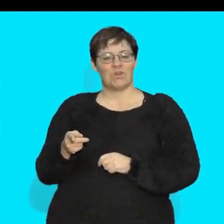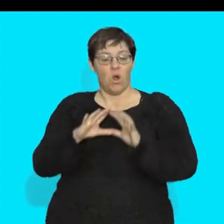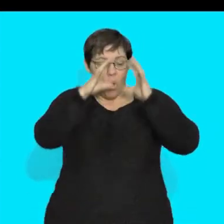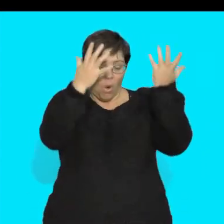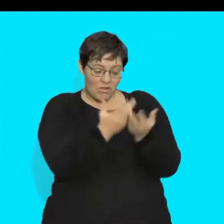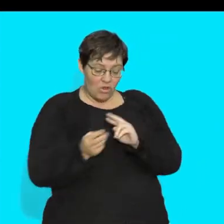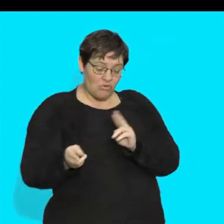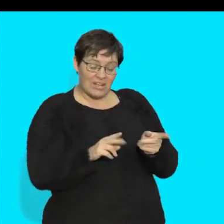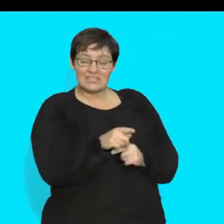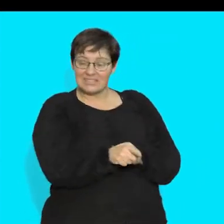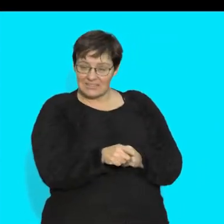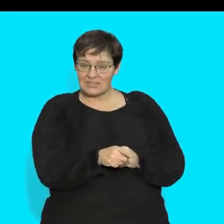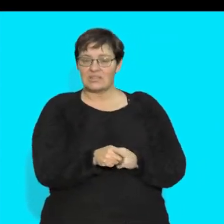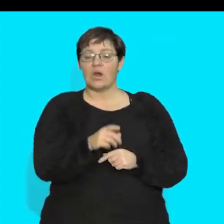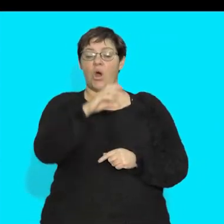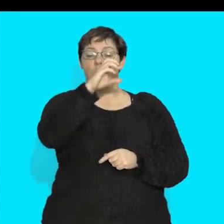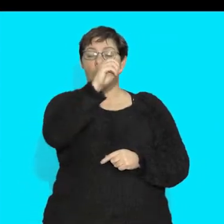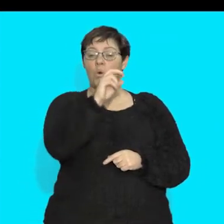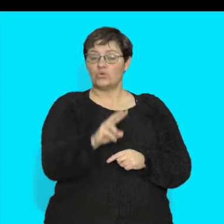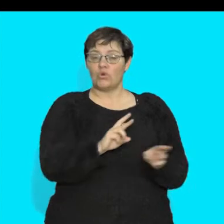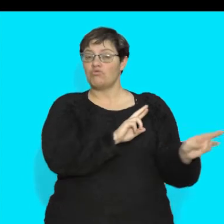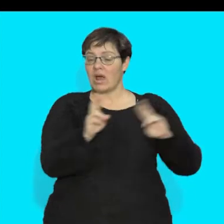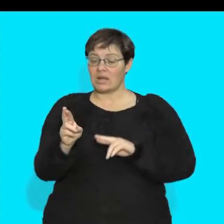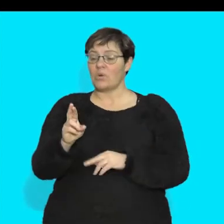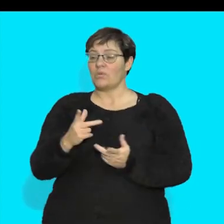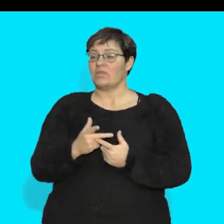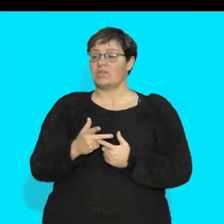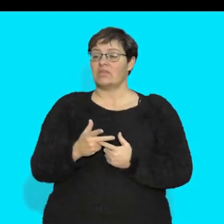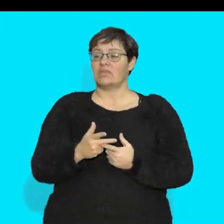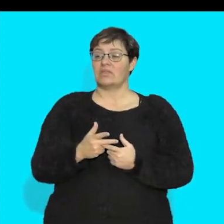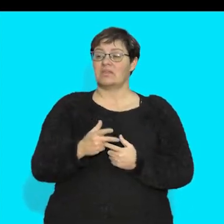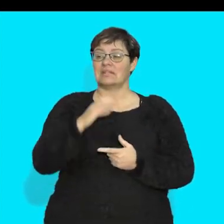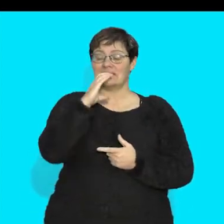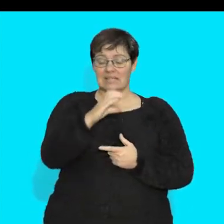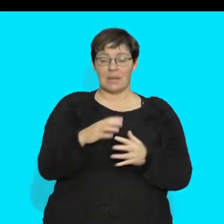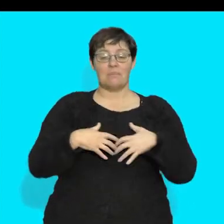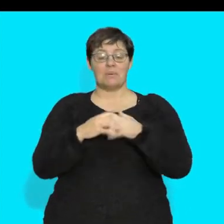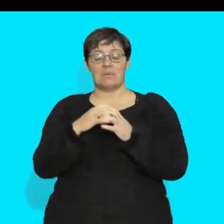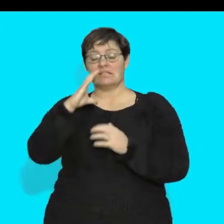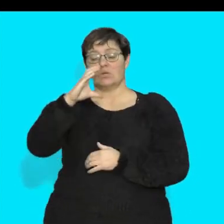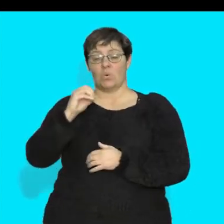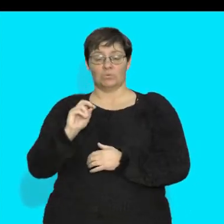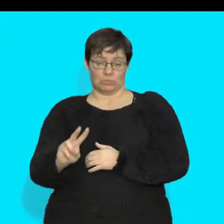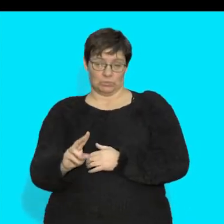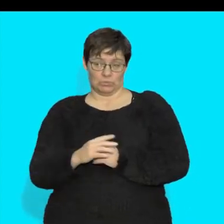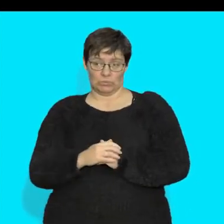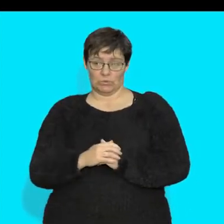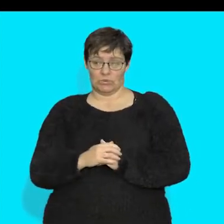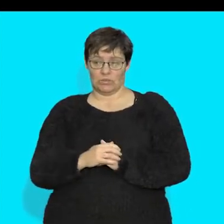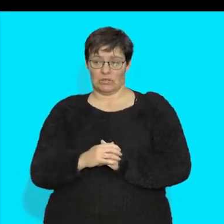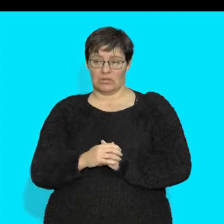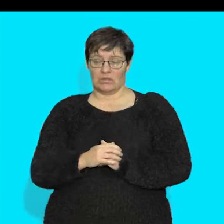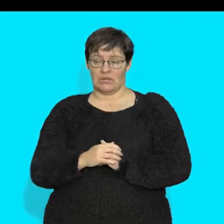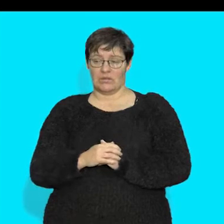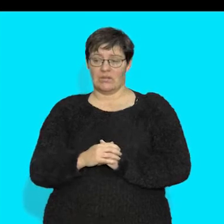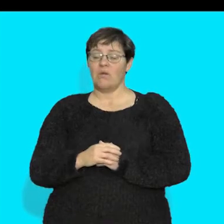that. The overall reaction is that the oxygen then reacts with the carbon to produce carbon dioxide.